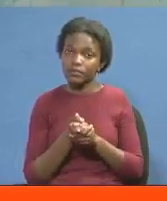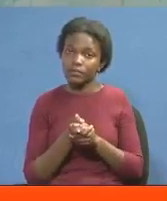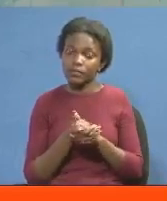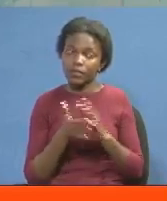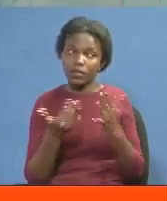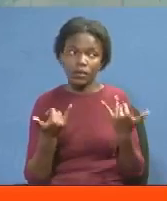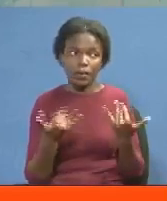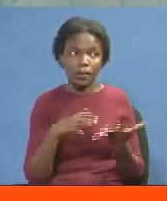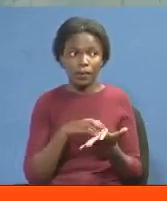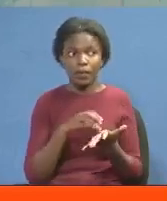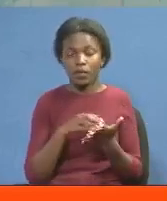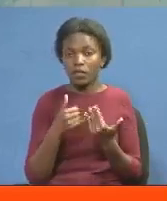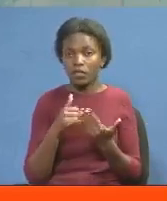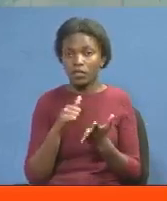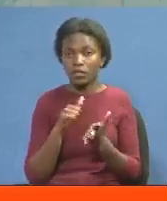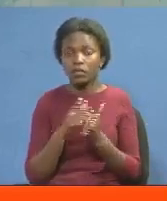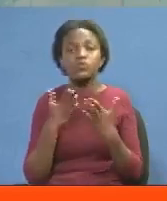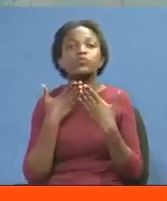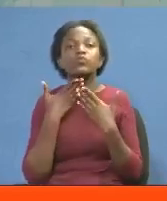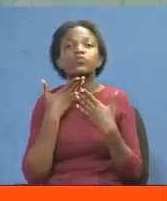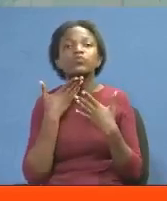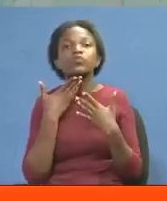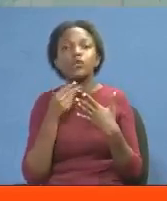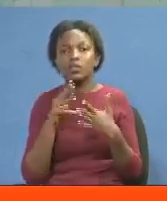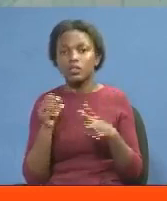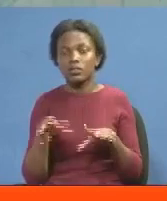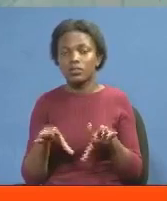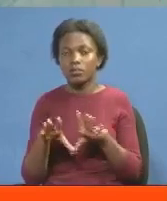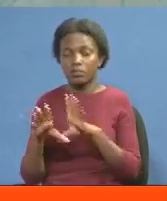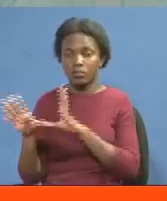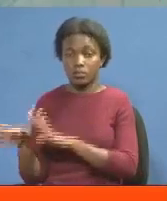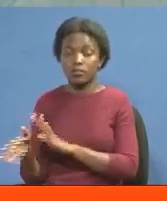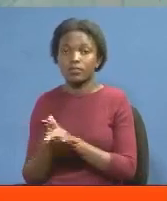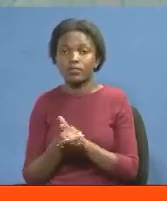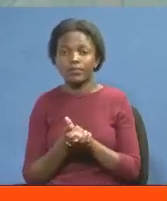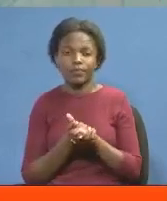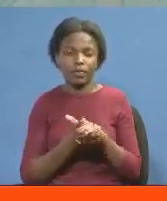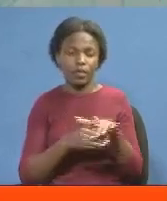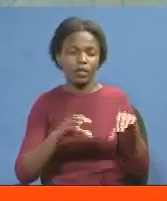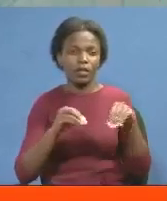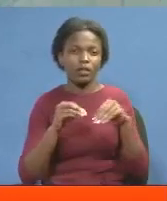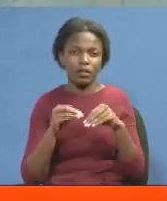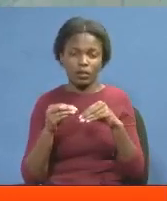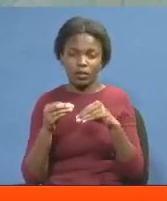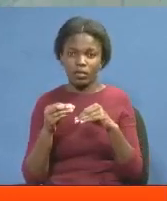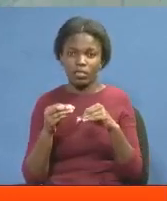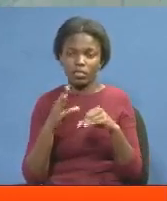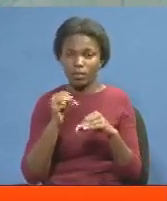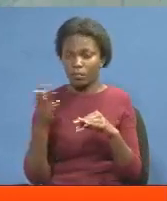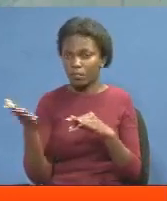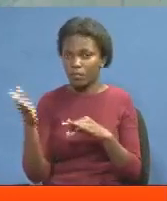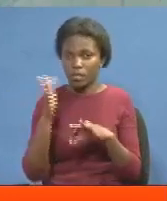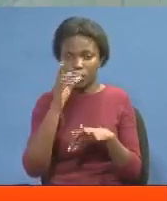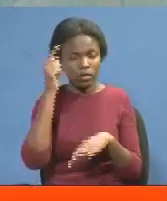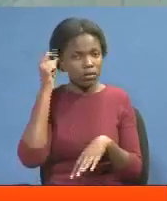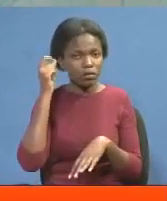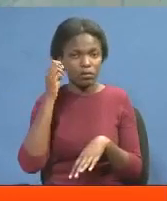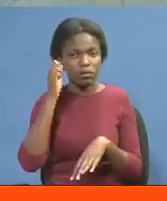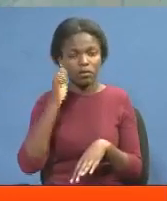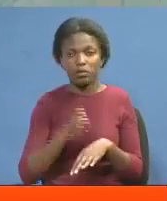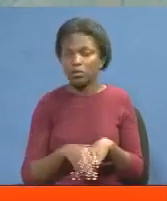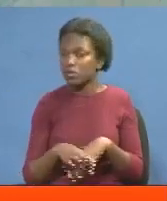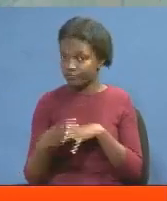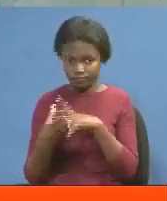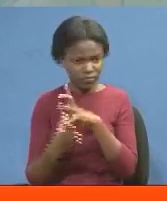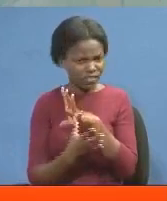situation that we need them to go back. Mm-hmm. I think taking them back to Somalia, mm-hmm. to Eritrea, to Rwanda,